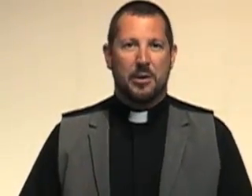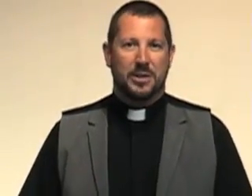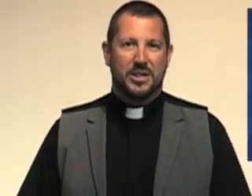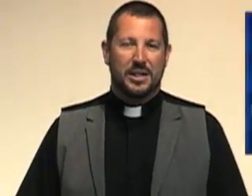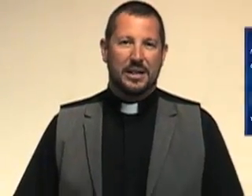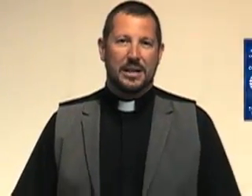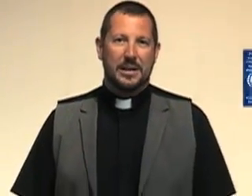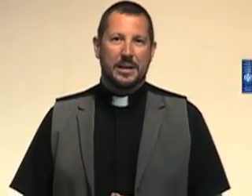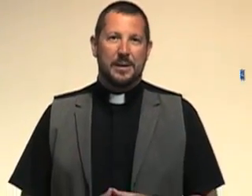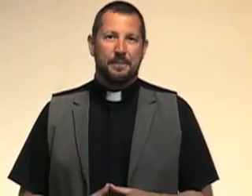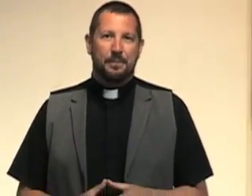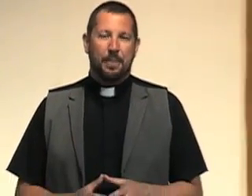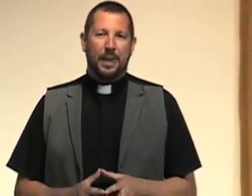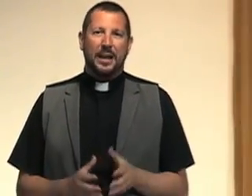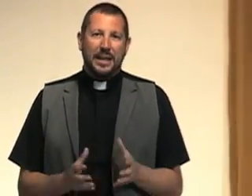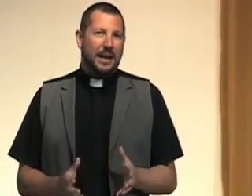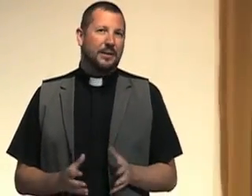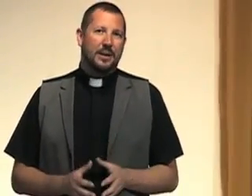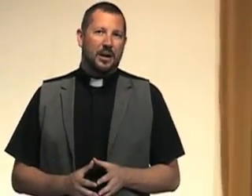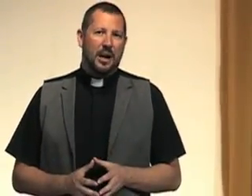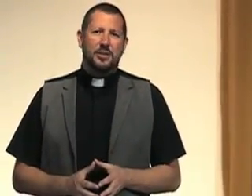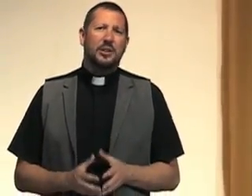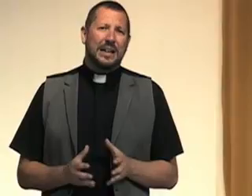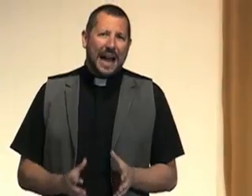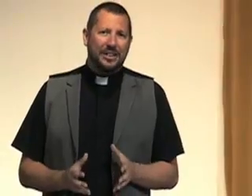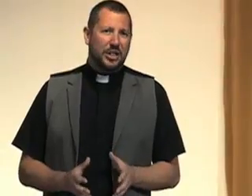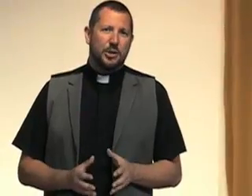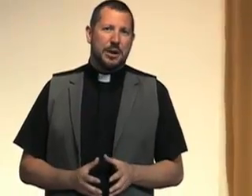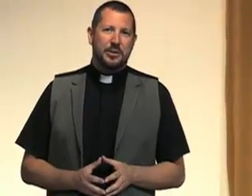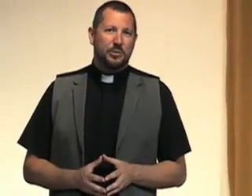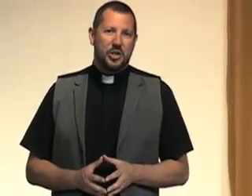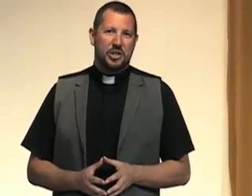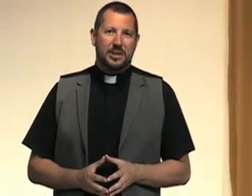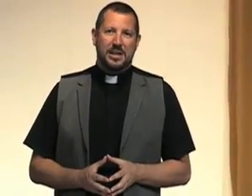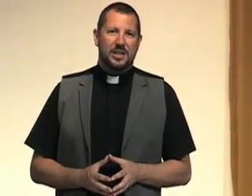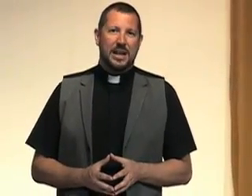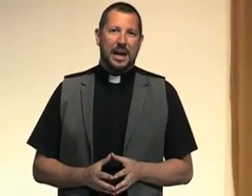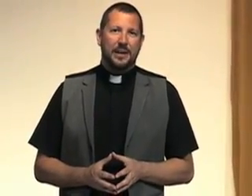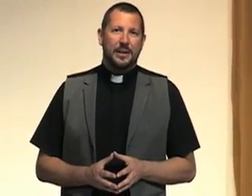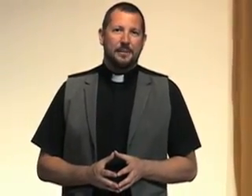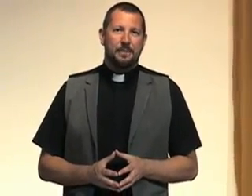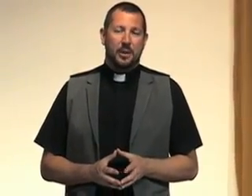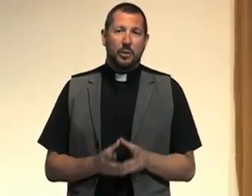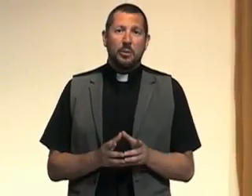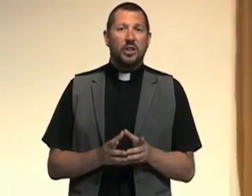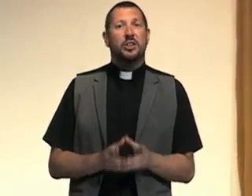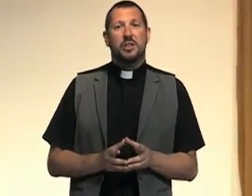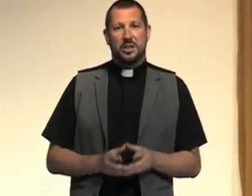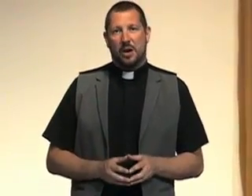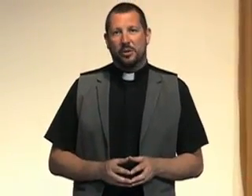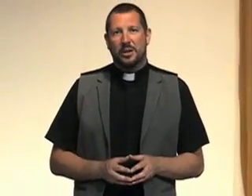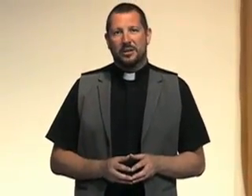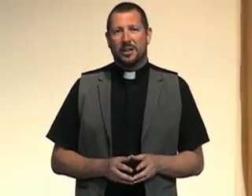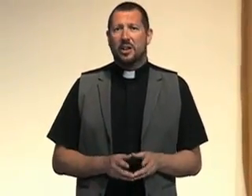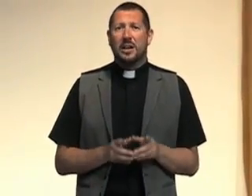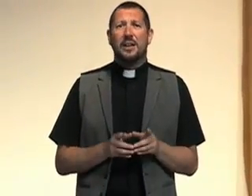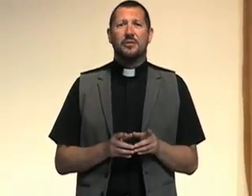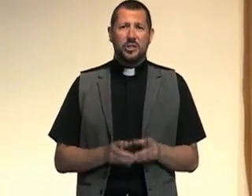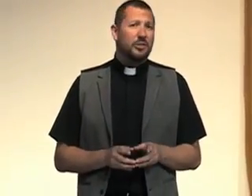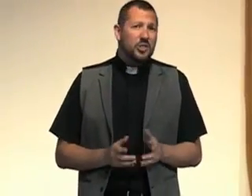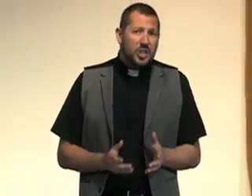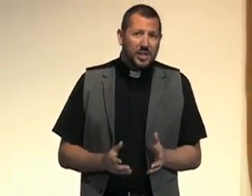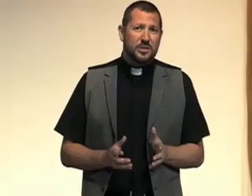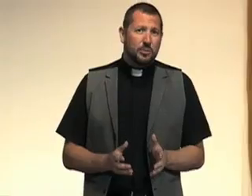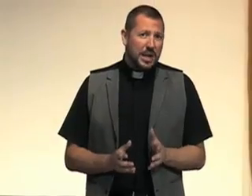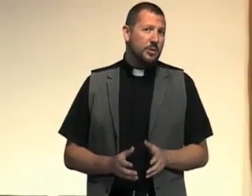at this very moment again I'm so glad that you were able to worship with us today and we want you to know that God